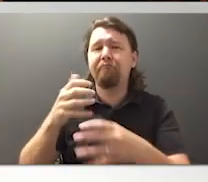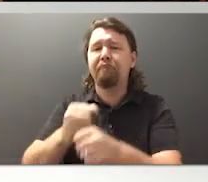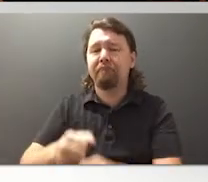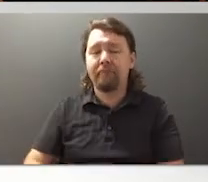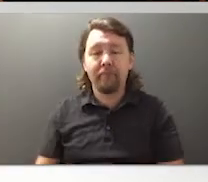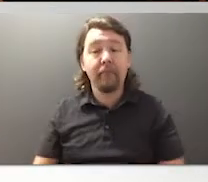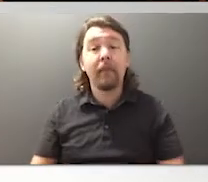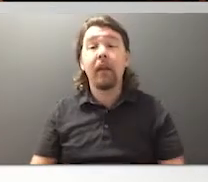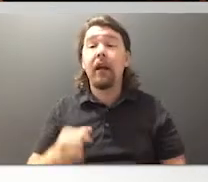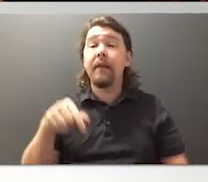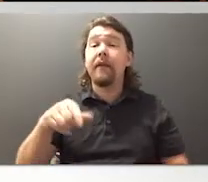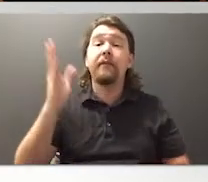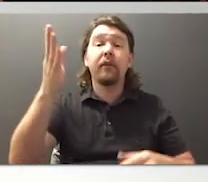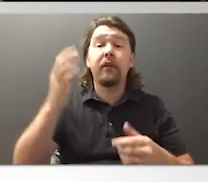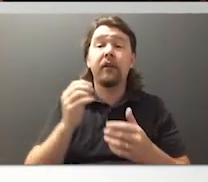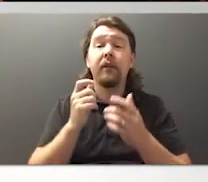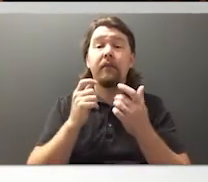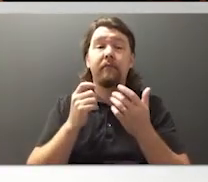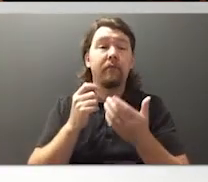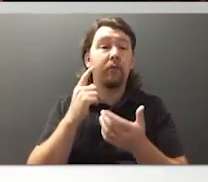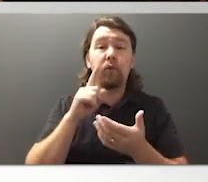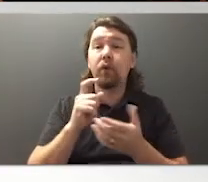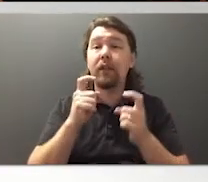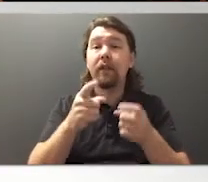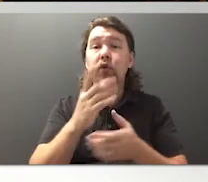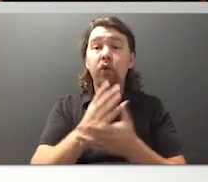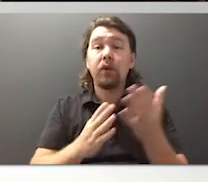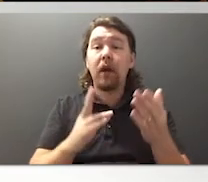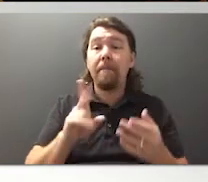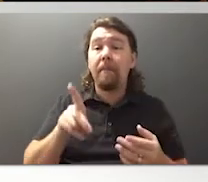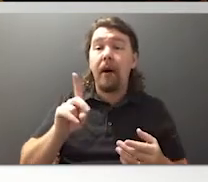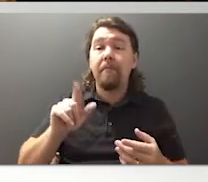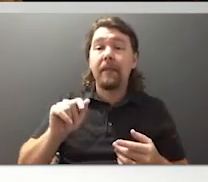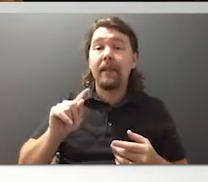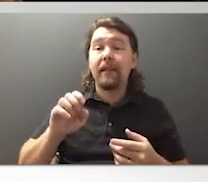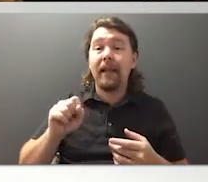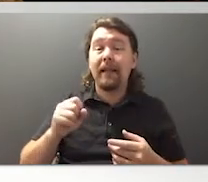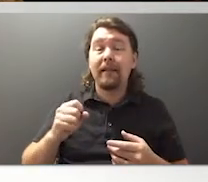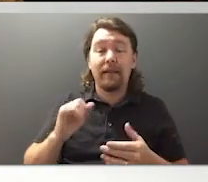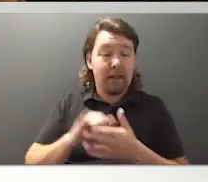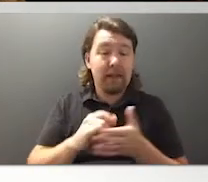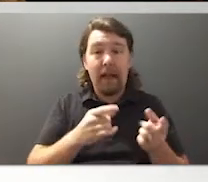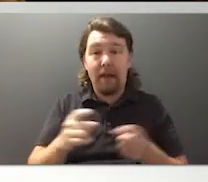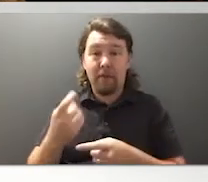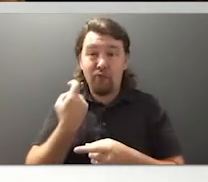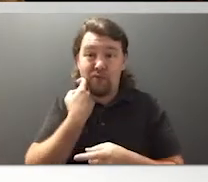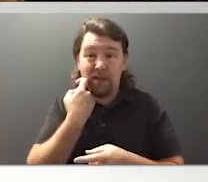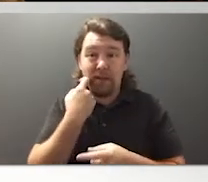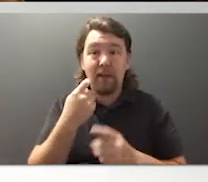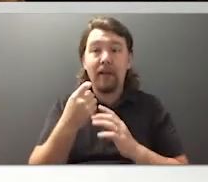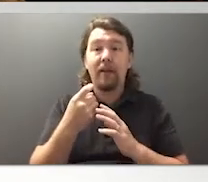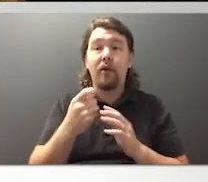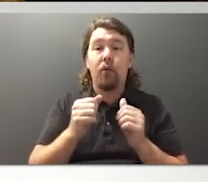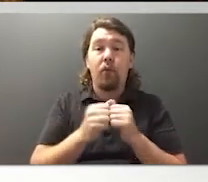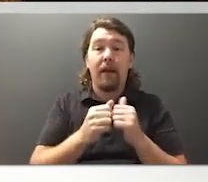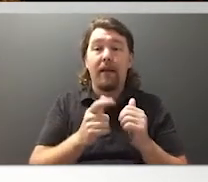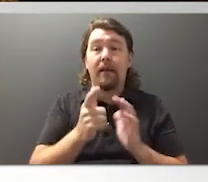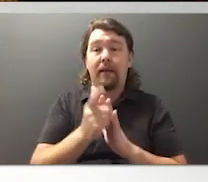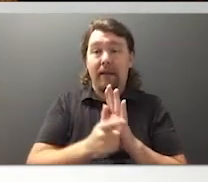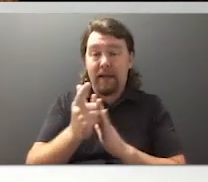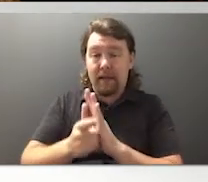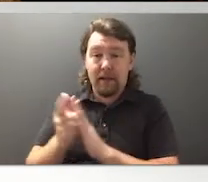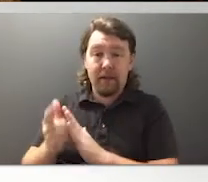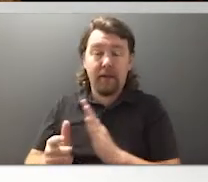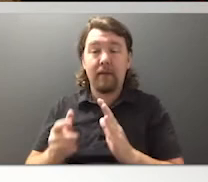updates that are happening, have just happened in the legislation session in regards to the scholarships that we have, especially